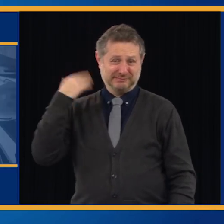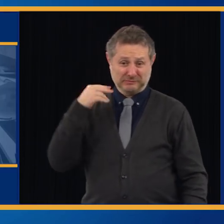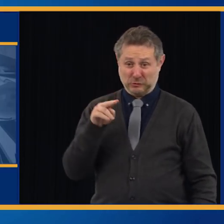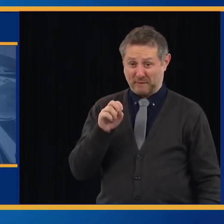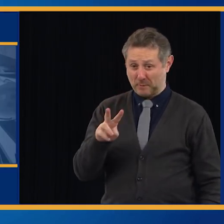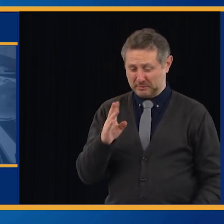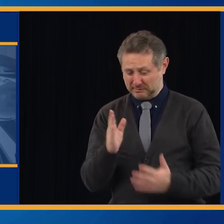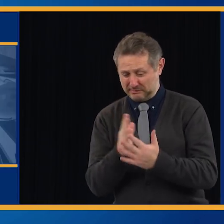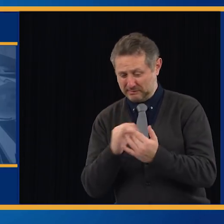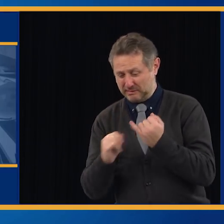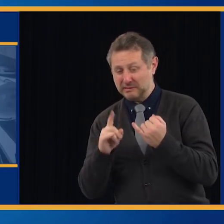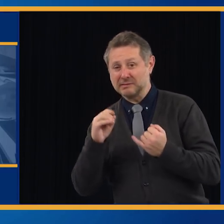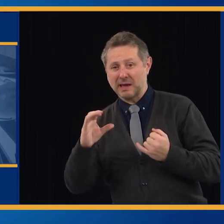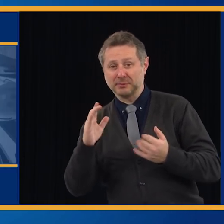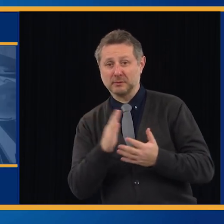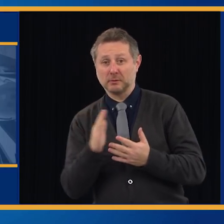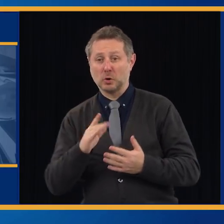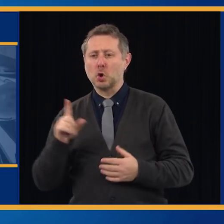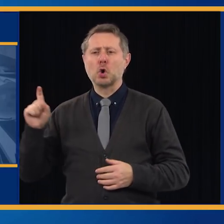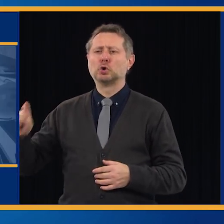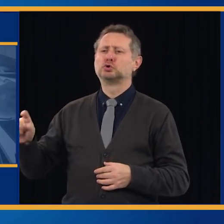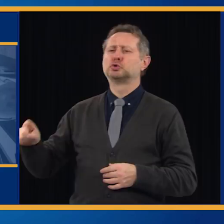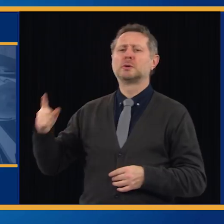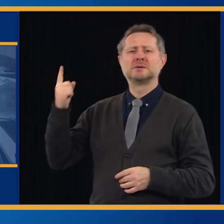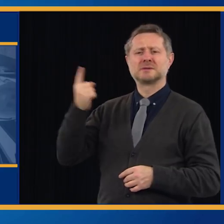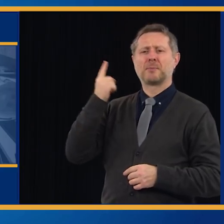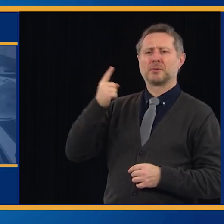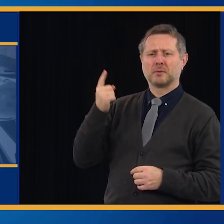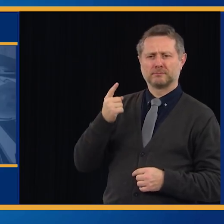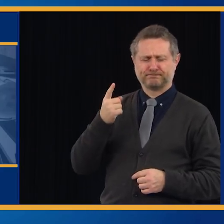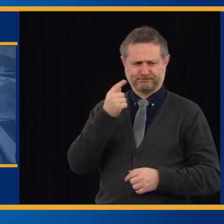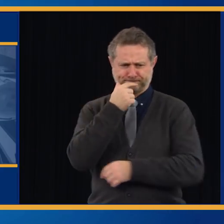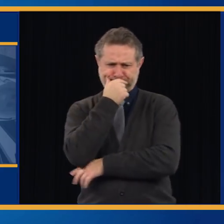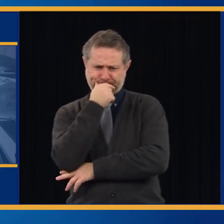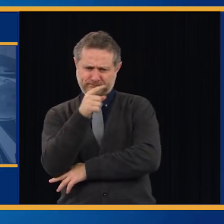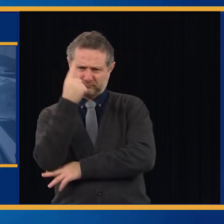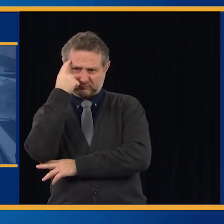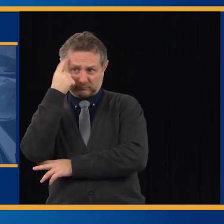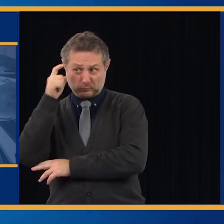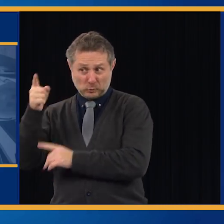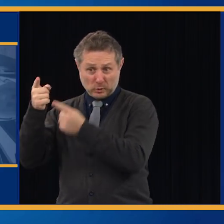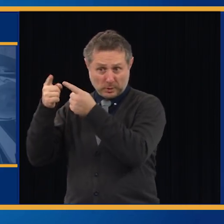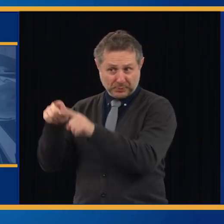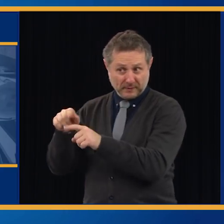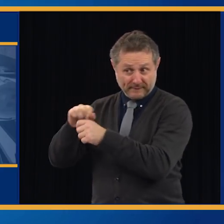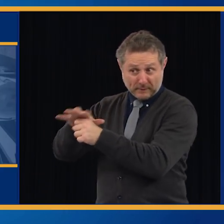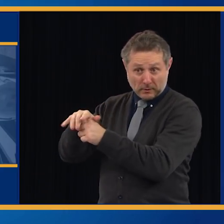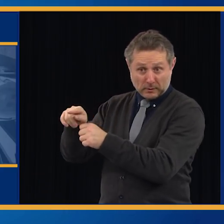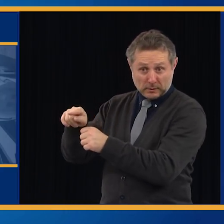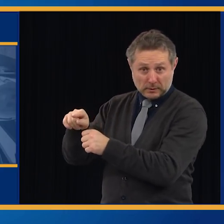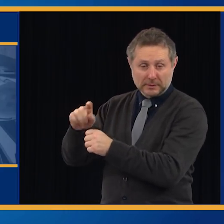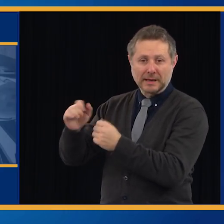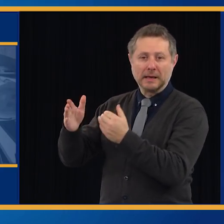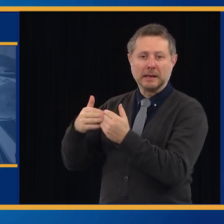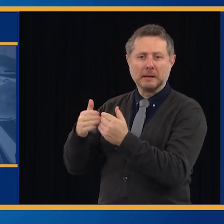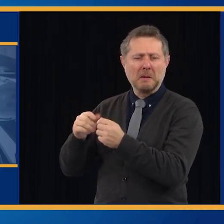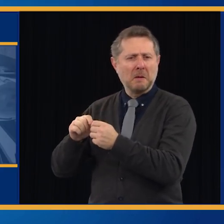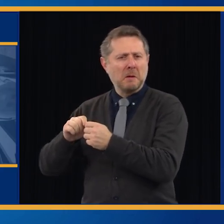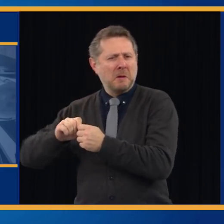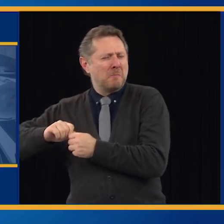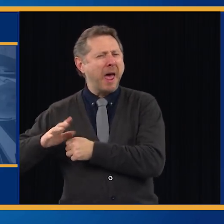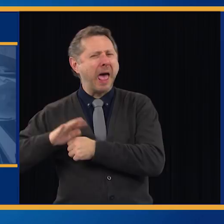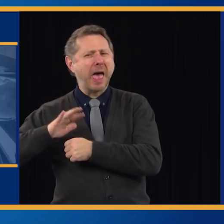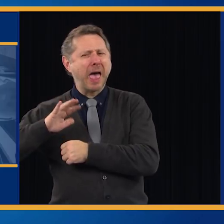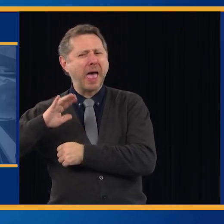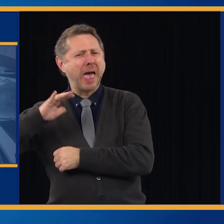Why didn't someone suspect, well, maybe the virus gets on a plane last November, December,